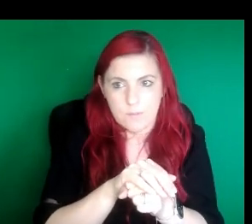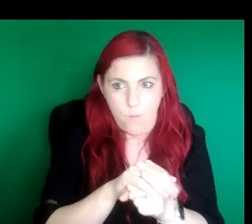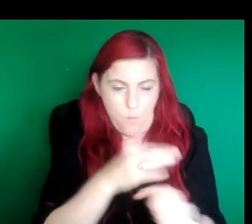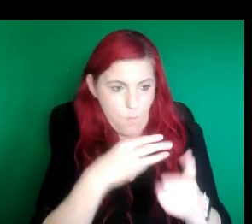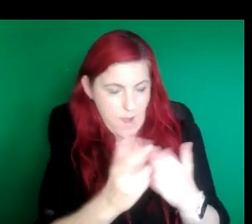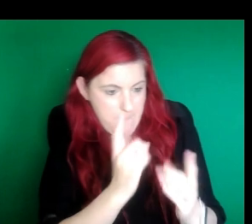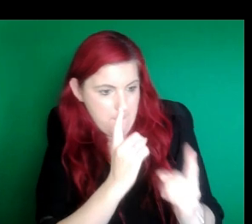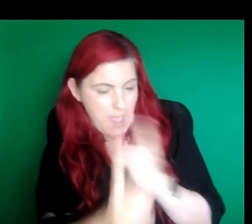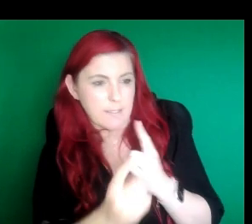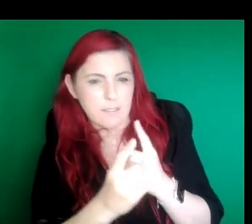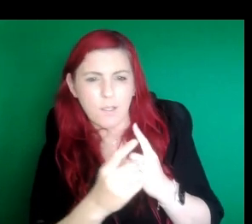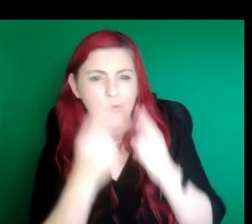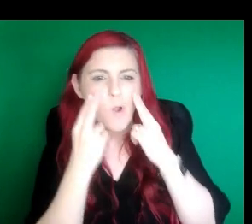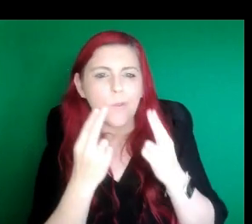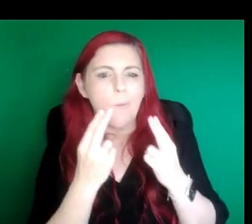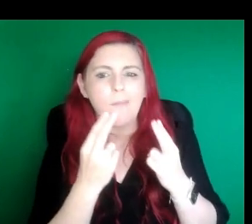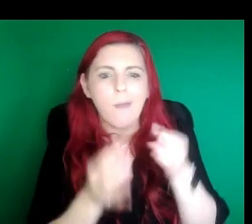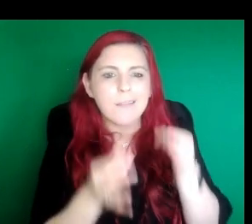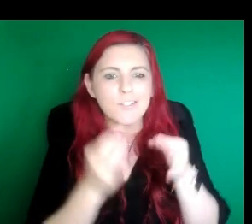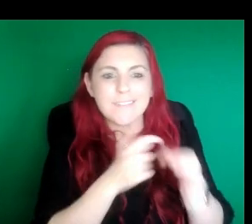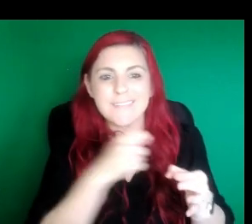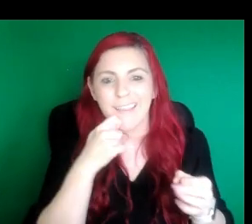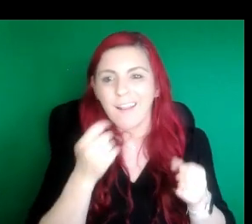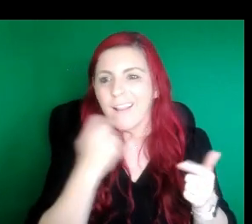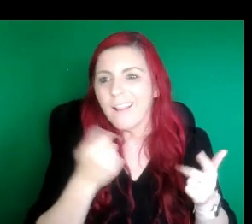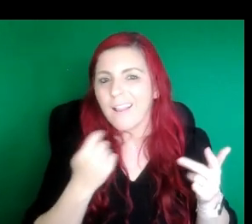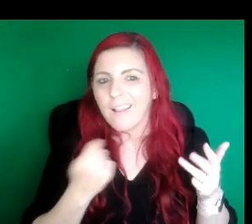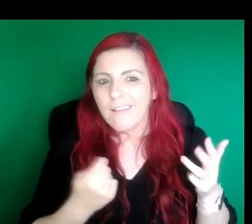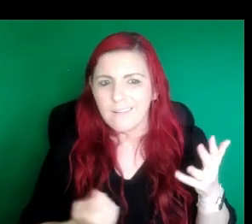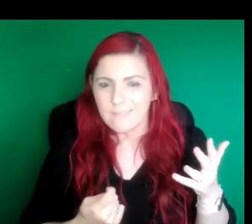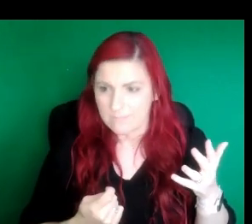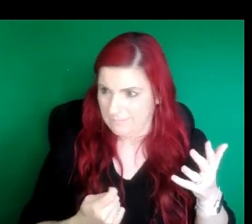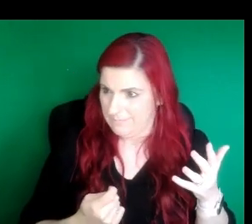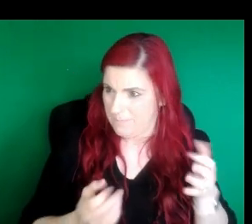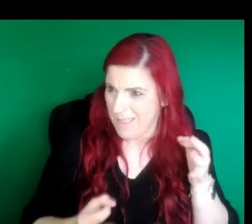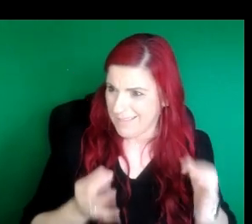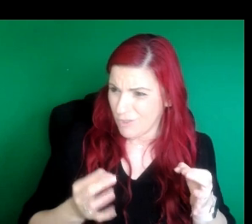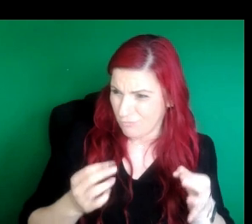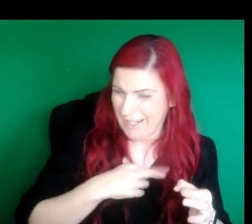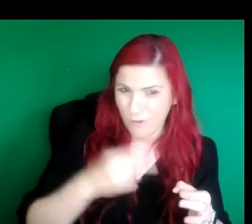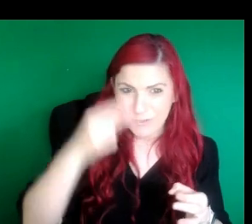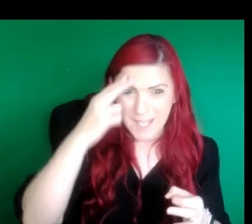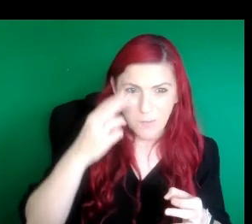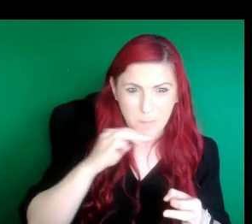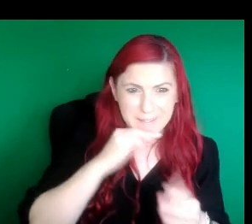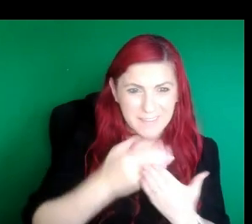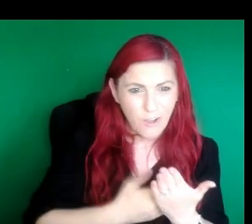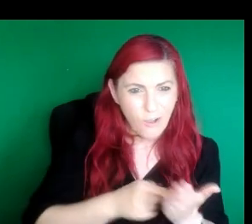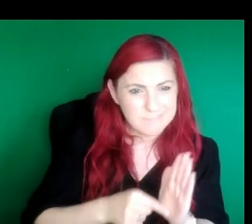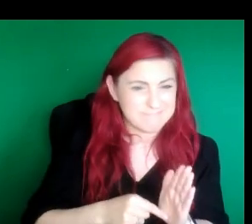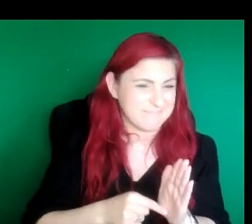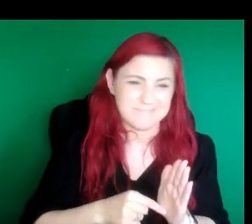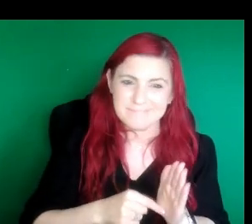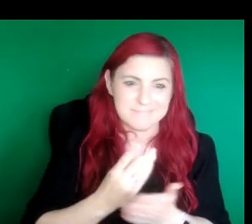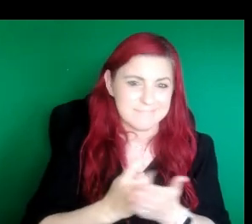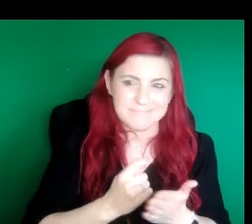of these laws, you saw so many politicians saying things that sometimes I thought, these politicians maybe don't even know what this law is about, and saying that it's going